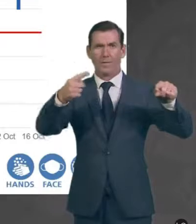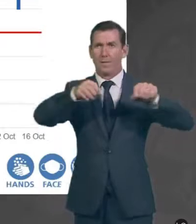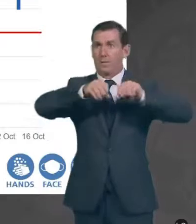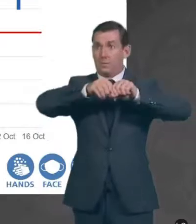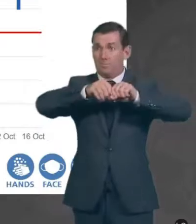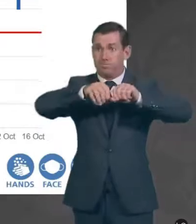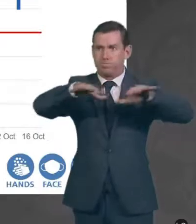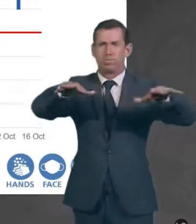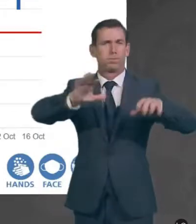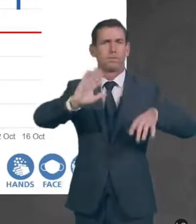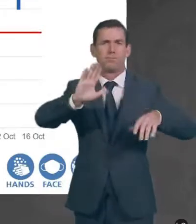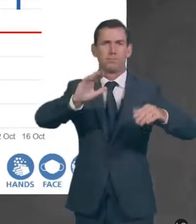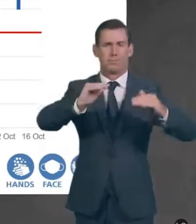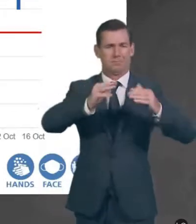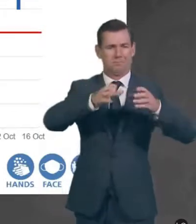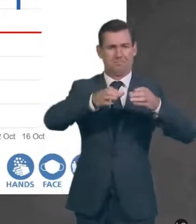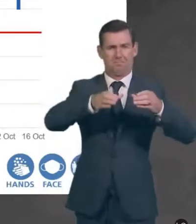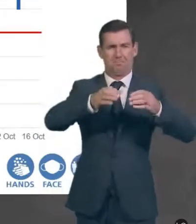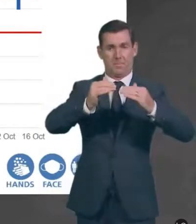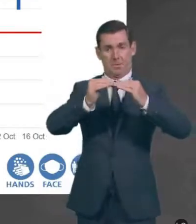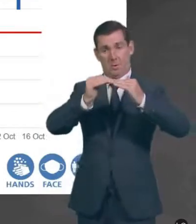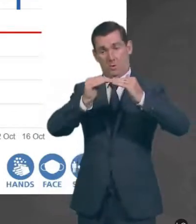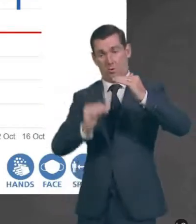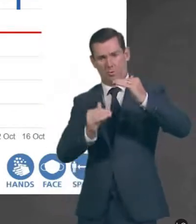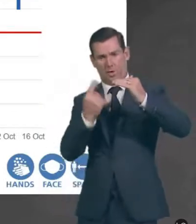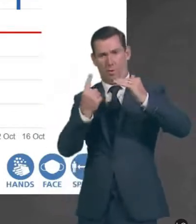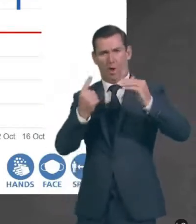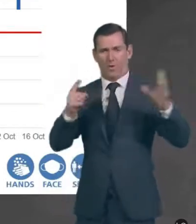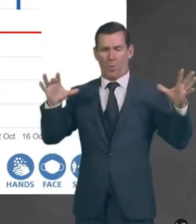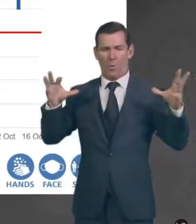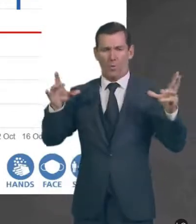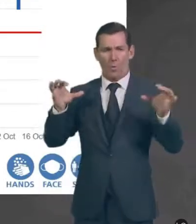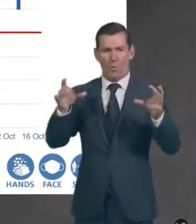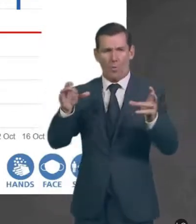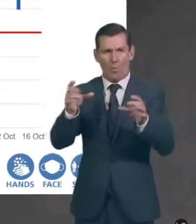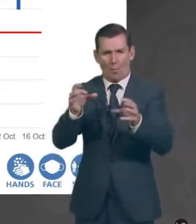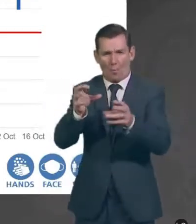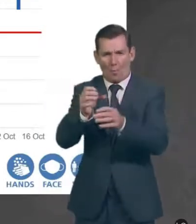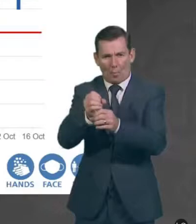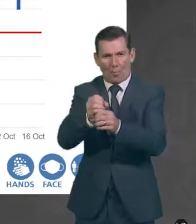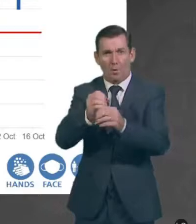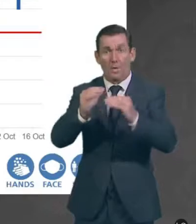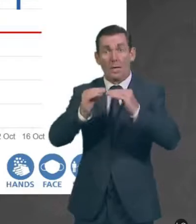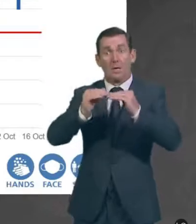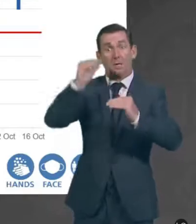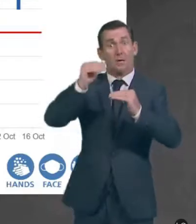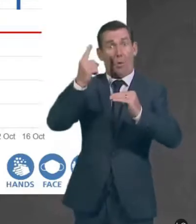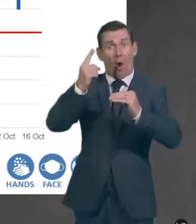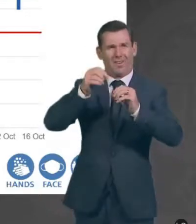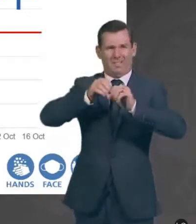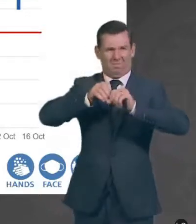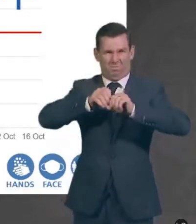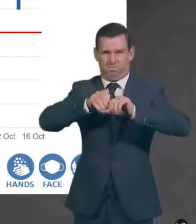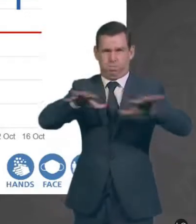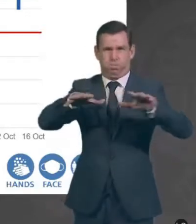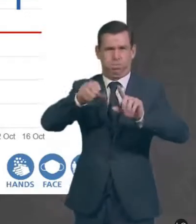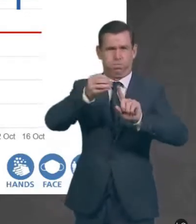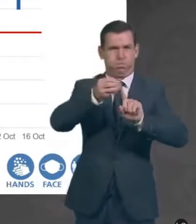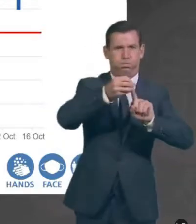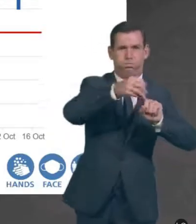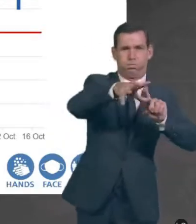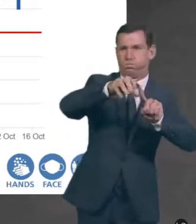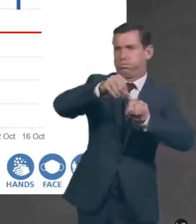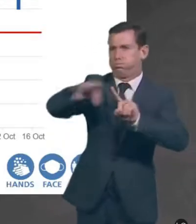Below 1, it's shrinking. Above 1, it's growing. And what you can see is that the R stayed pretty flat at